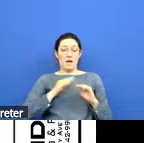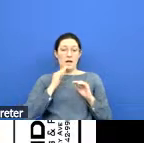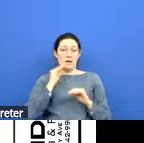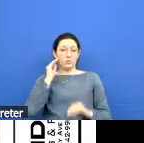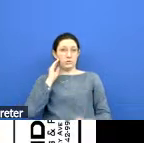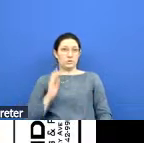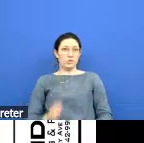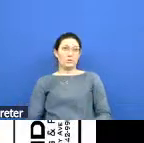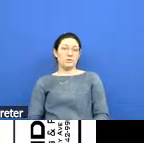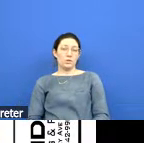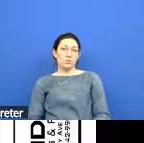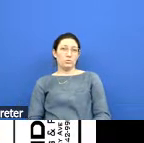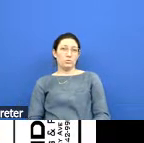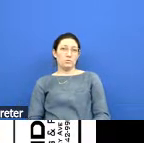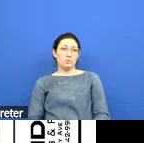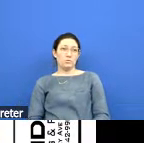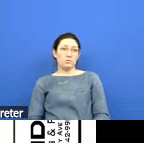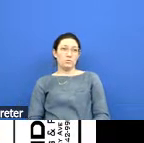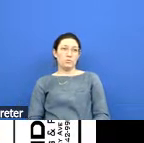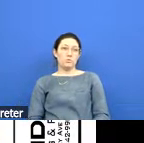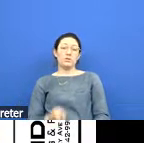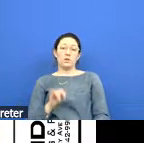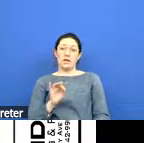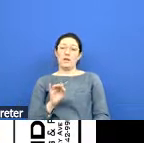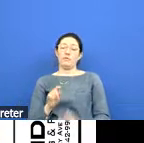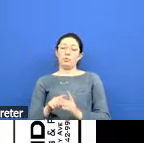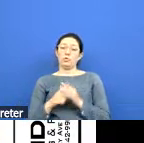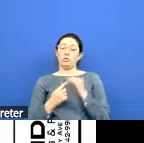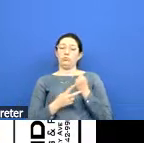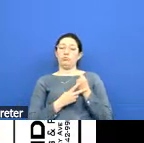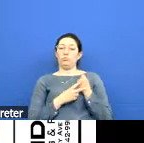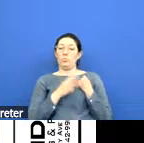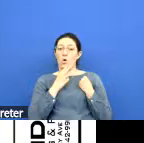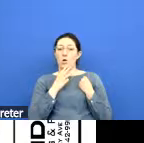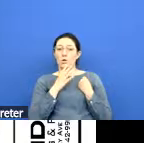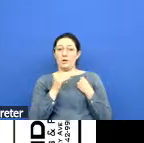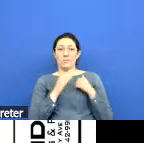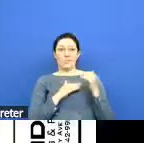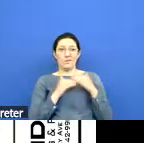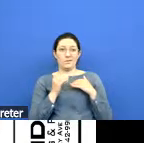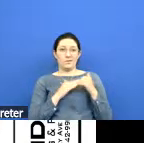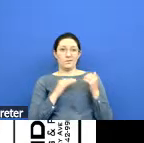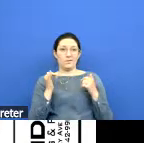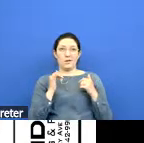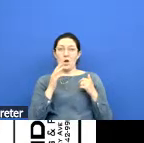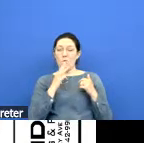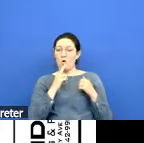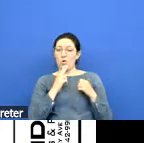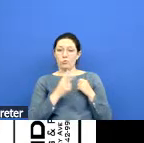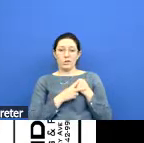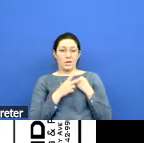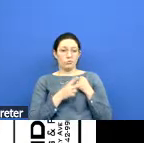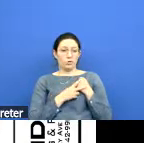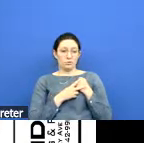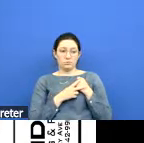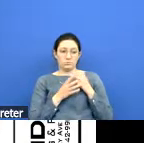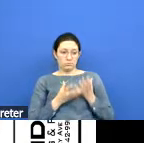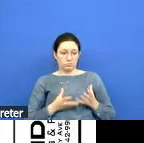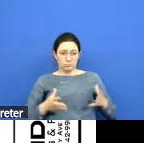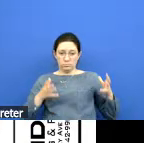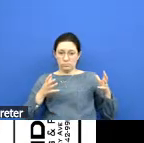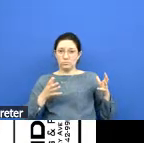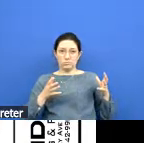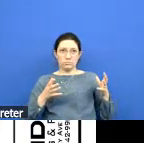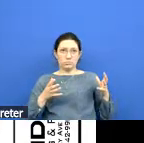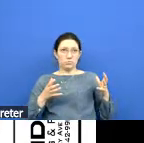property. But if you start retaining water in there and build some sort of a water retention, say, take half